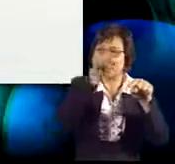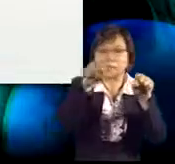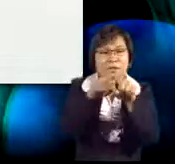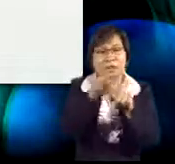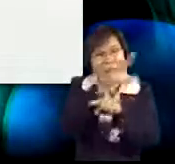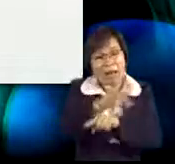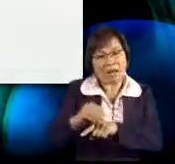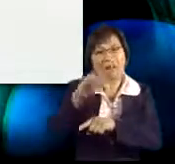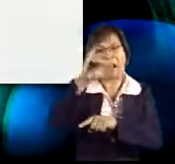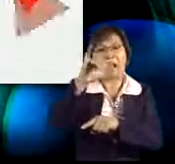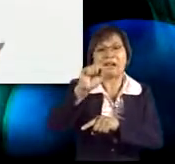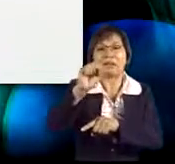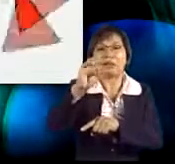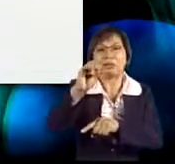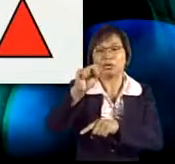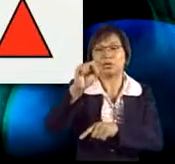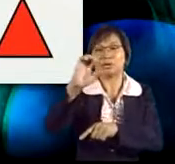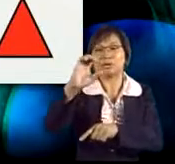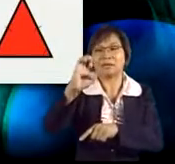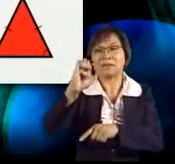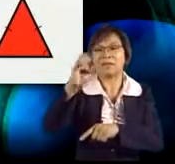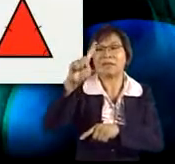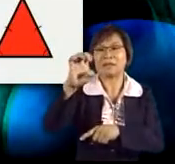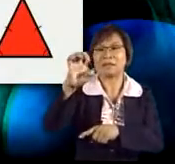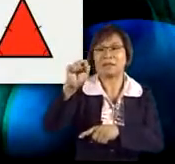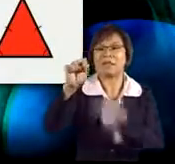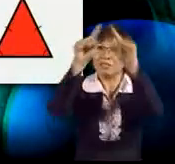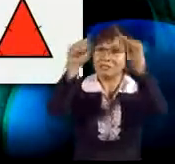and isosceles triangle.